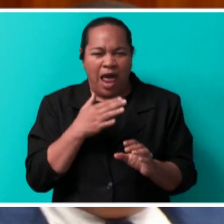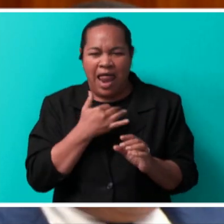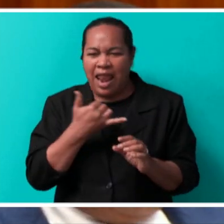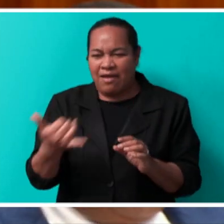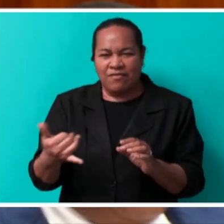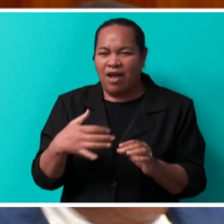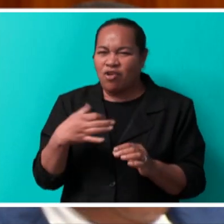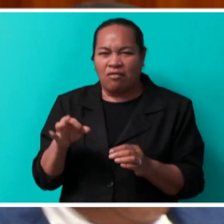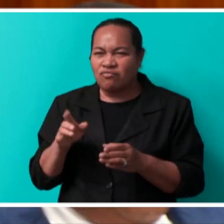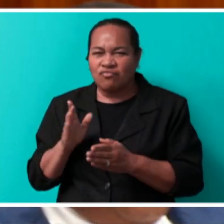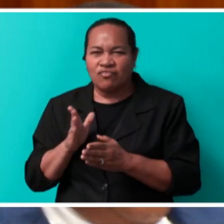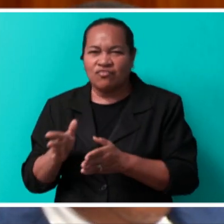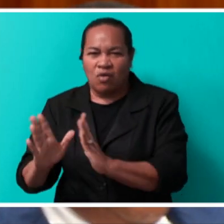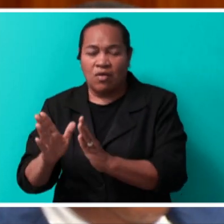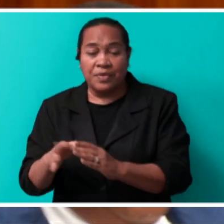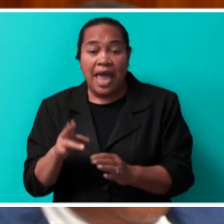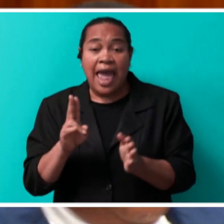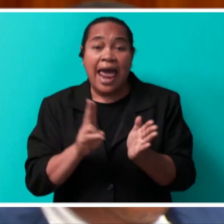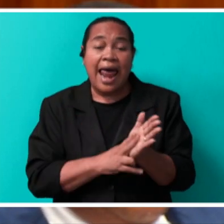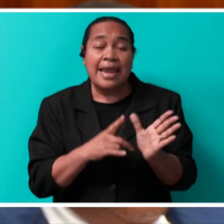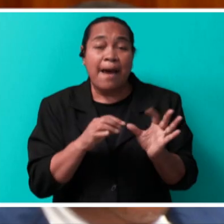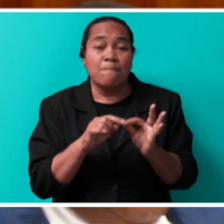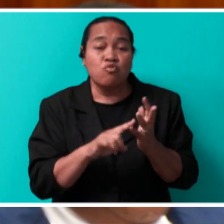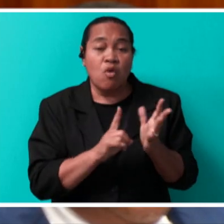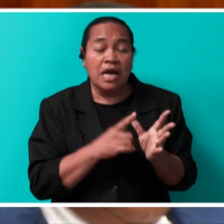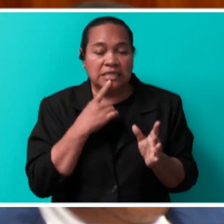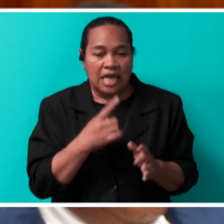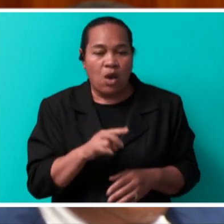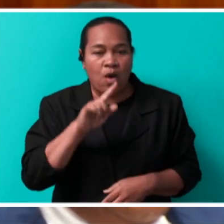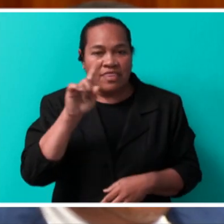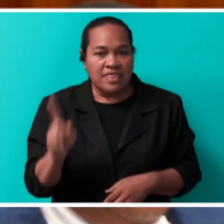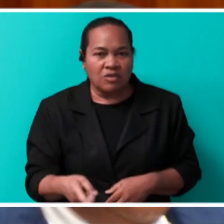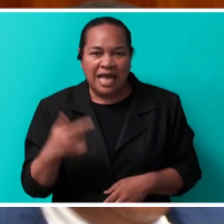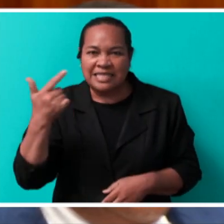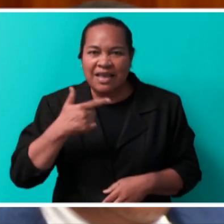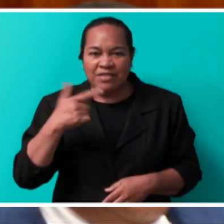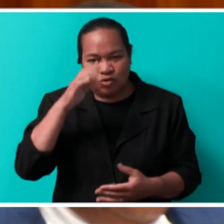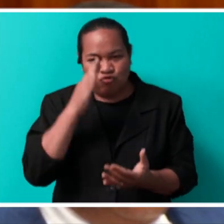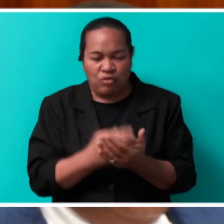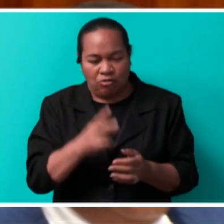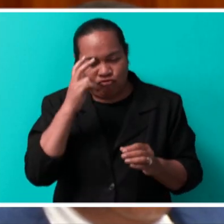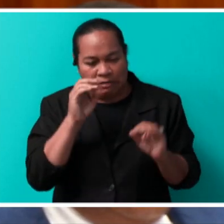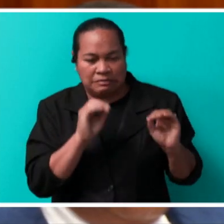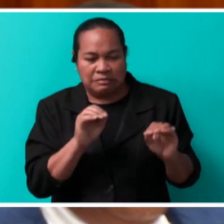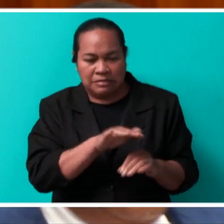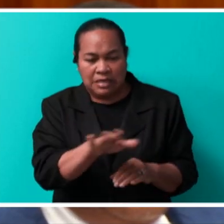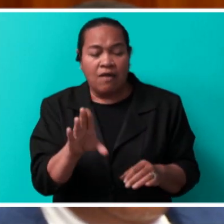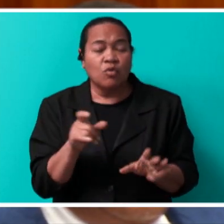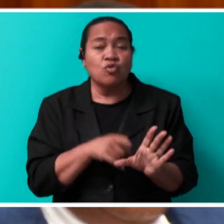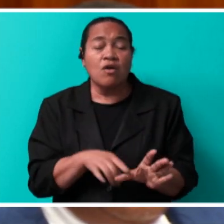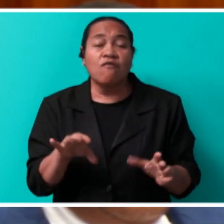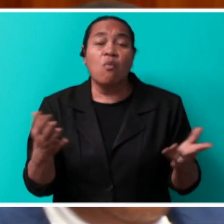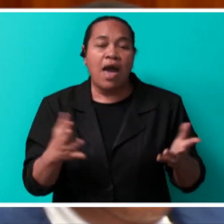mainstream. In Nambua alone, 1,017 students were trained. These youth come from areas